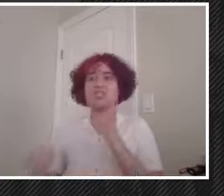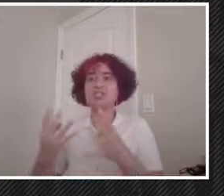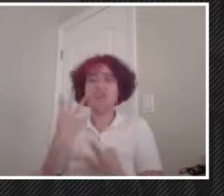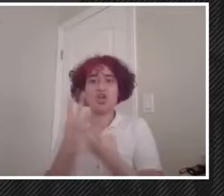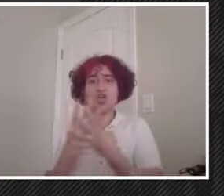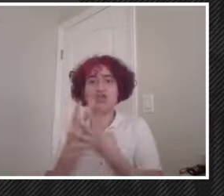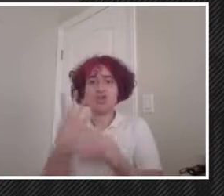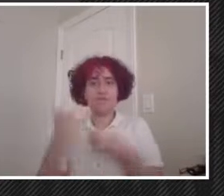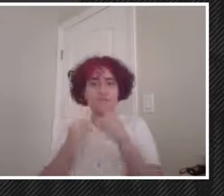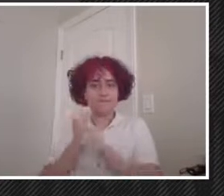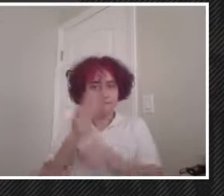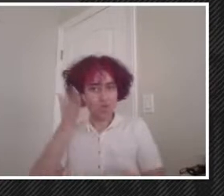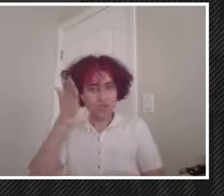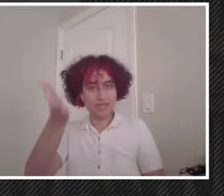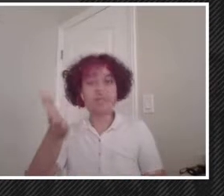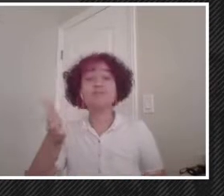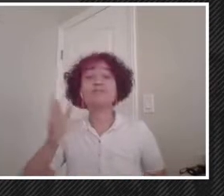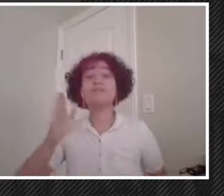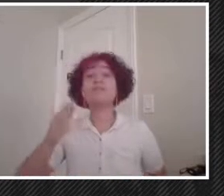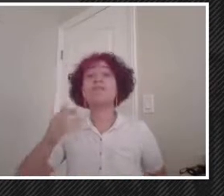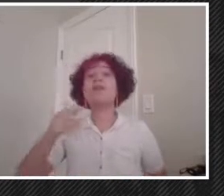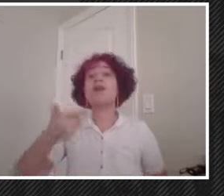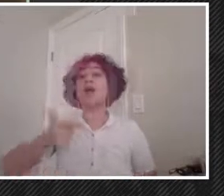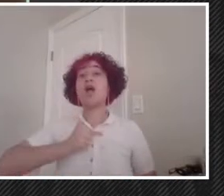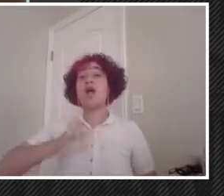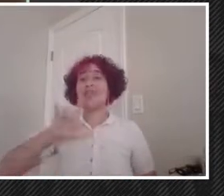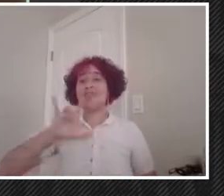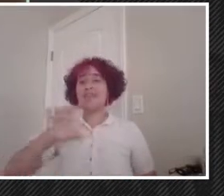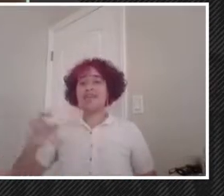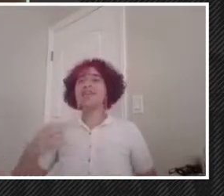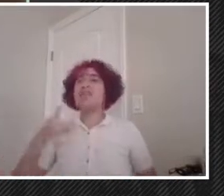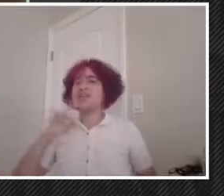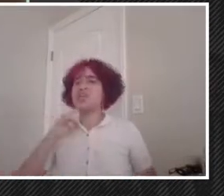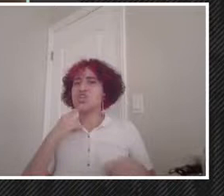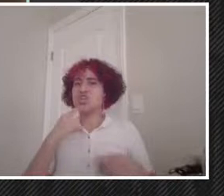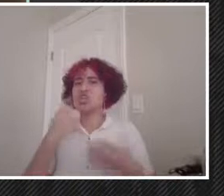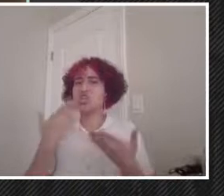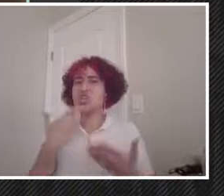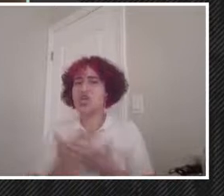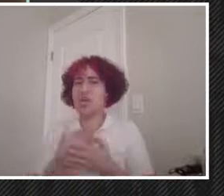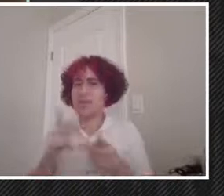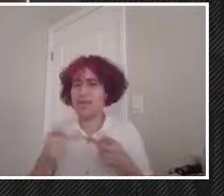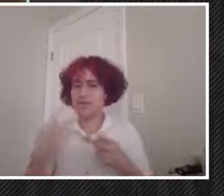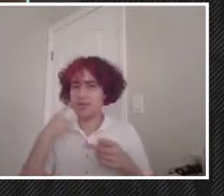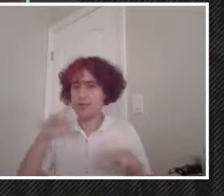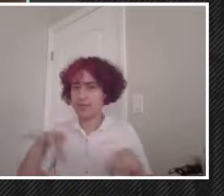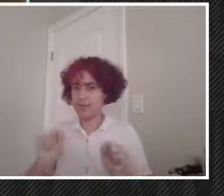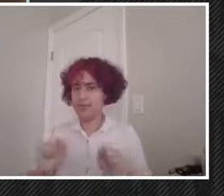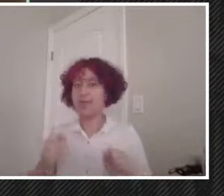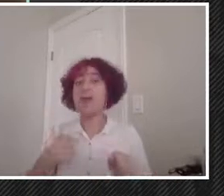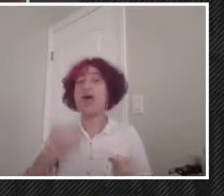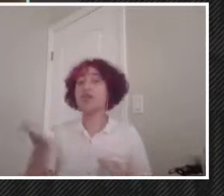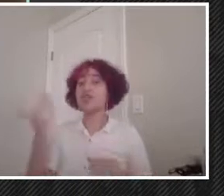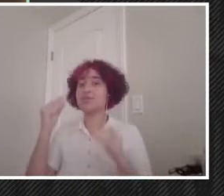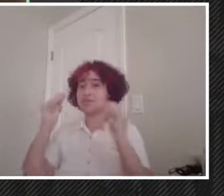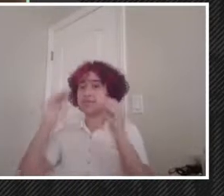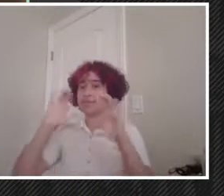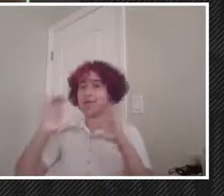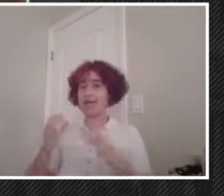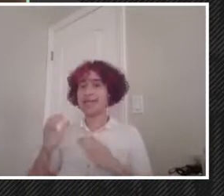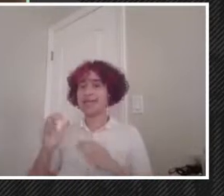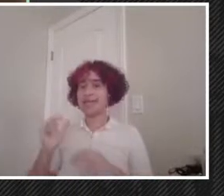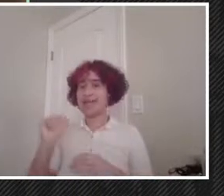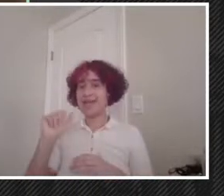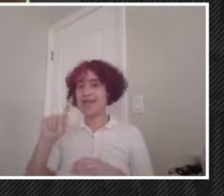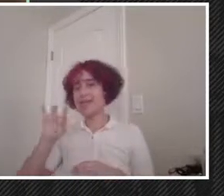A great place for me to pick up on. I used to teach a class in Atlanta as a teacher at South Atlanta High School, School of